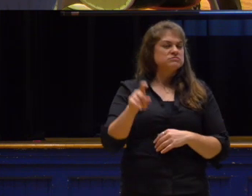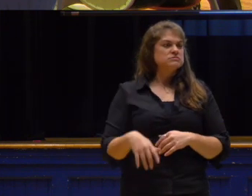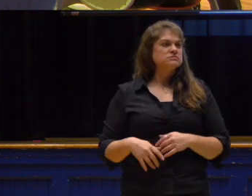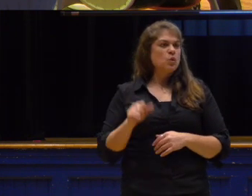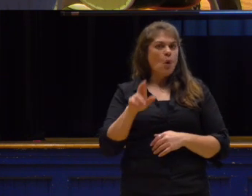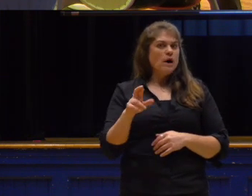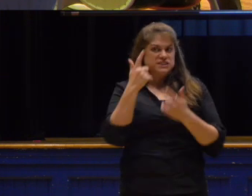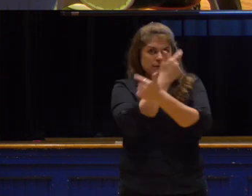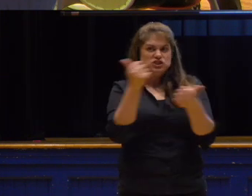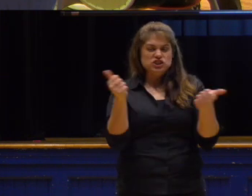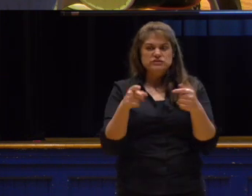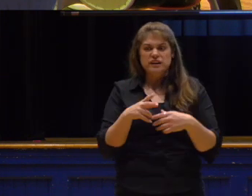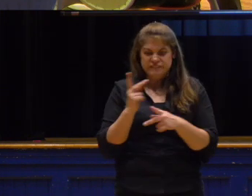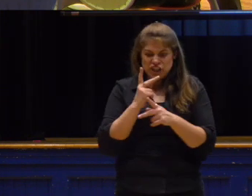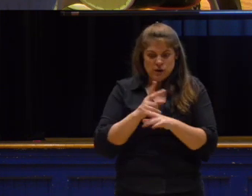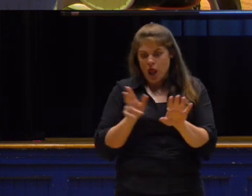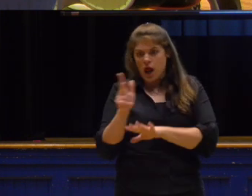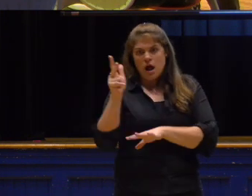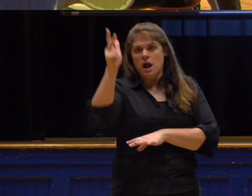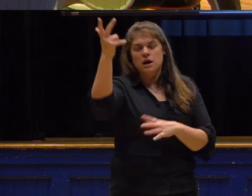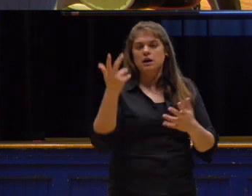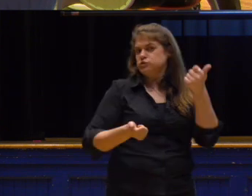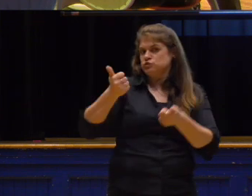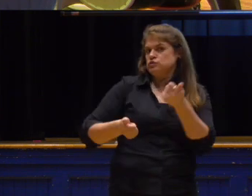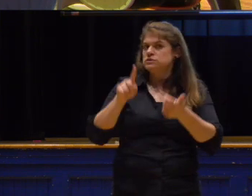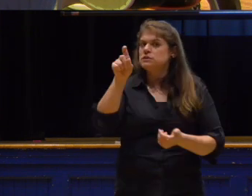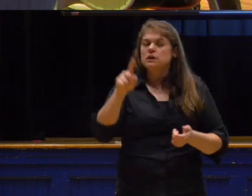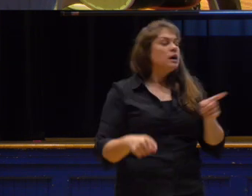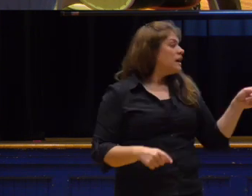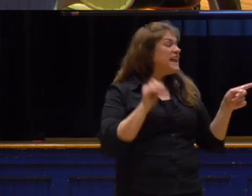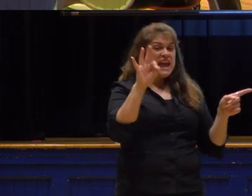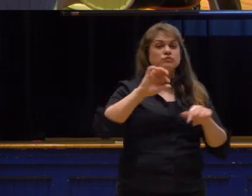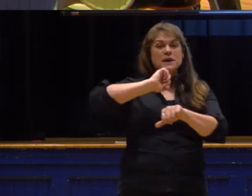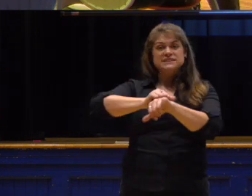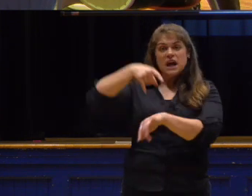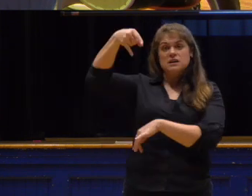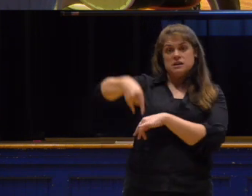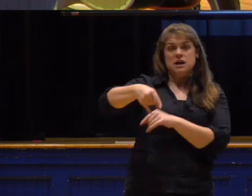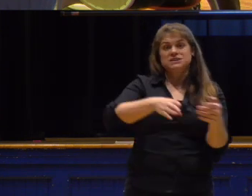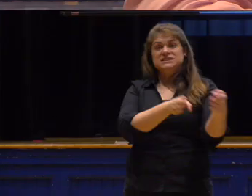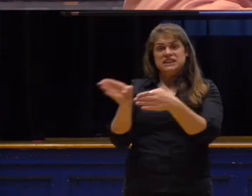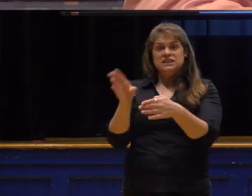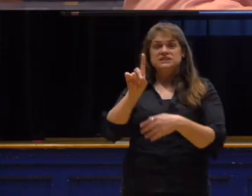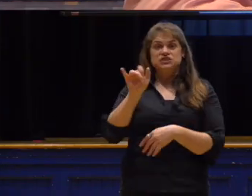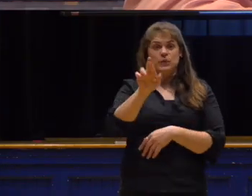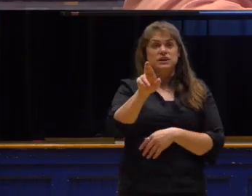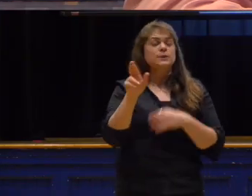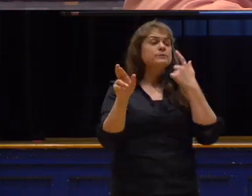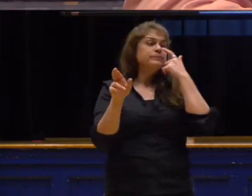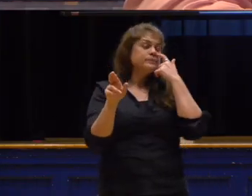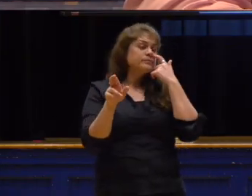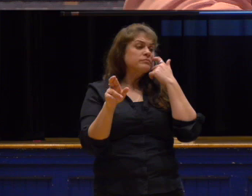done? Or is it up to us to figure out how to get from here to there? No, if we do put up detours, like I said and